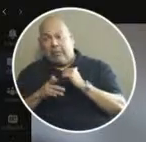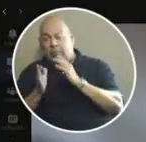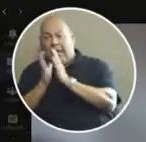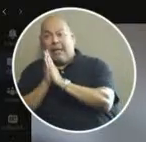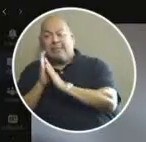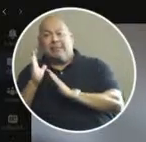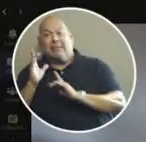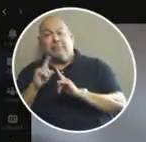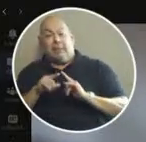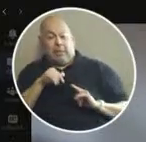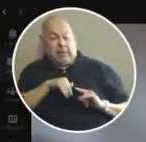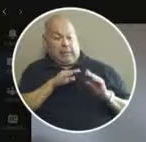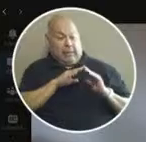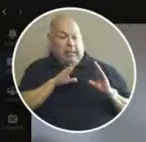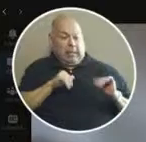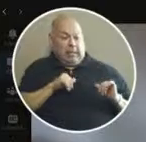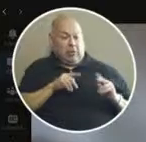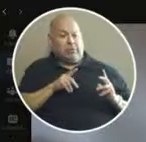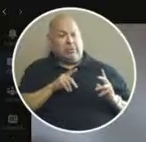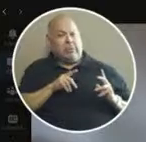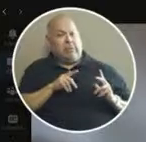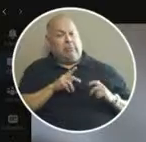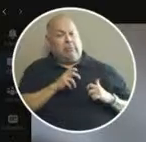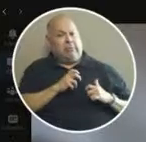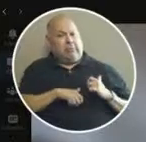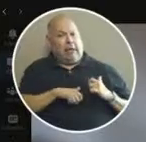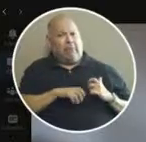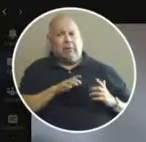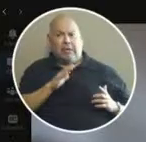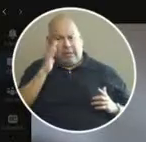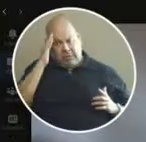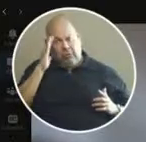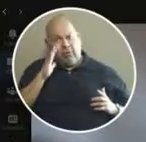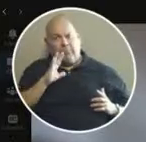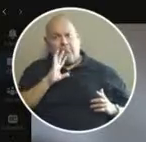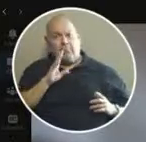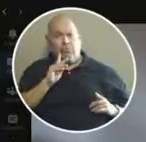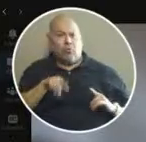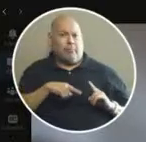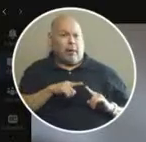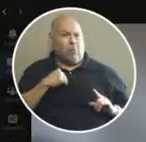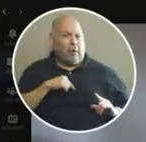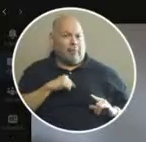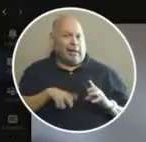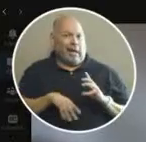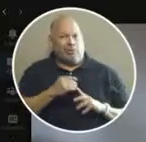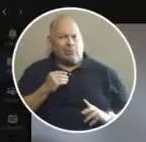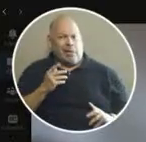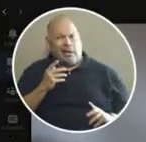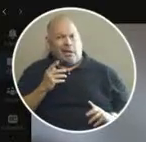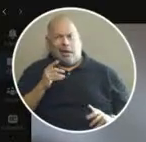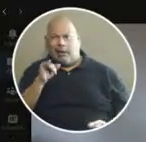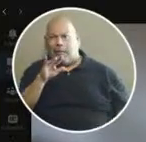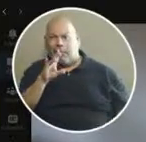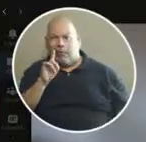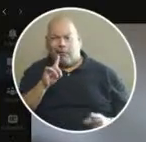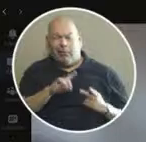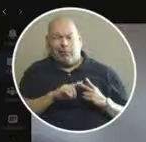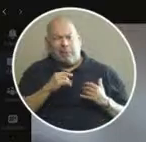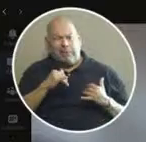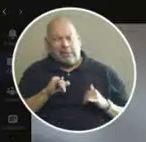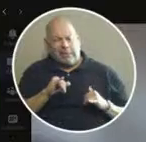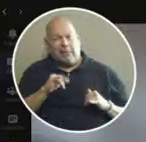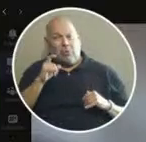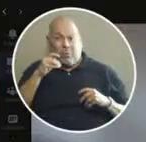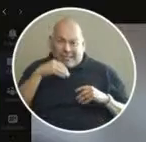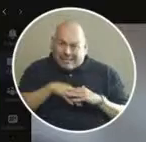asking. In the household, it becomes extremely difficult. And I know people talk about, well, we have it outside the yard. You still have to